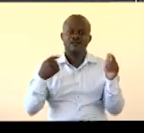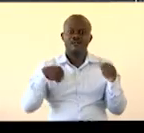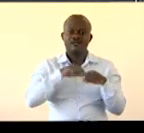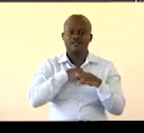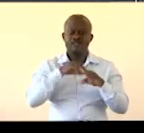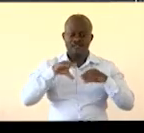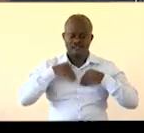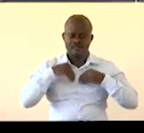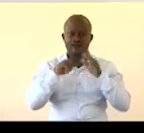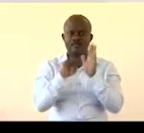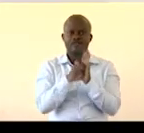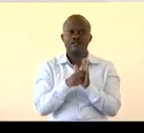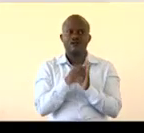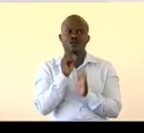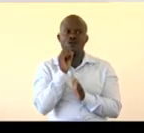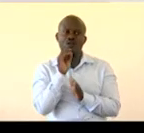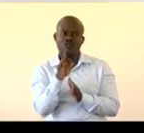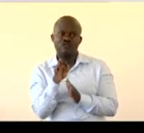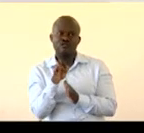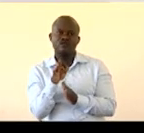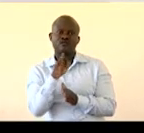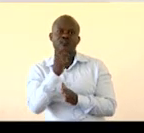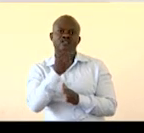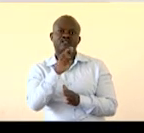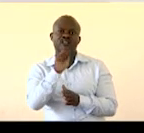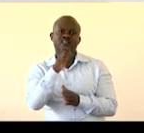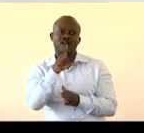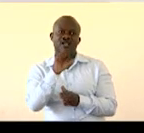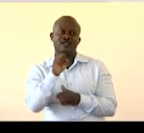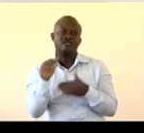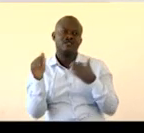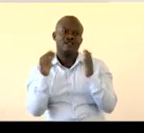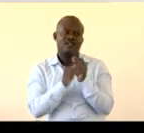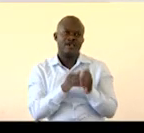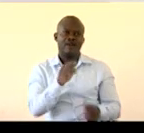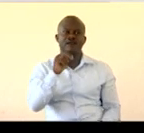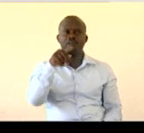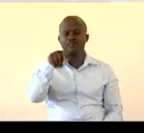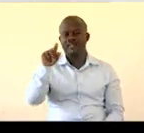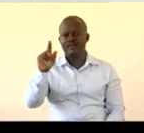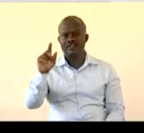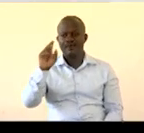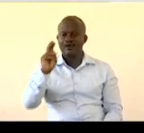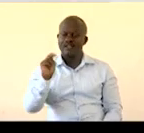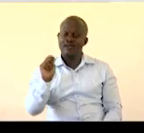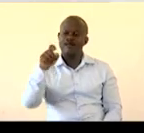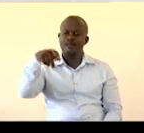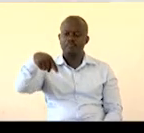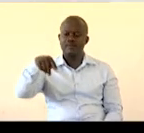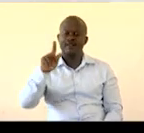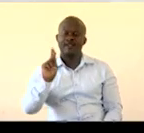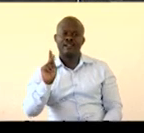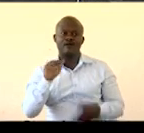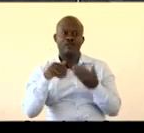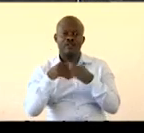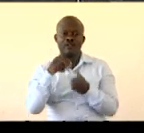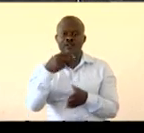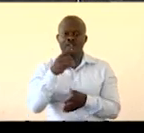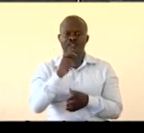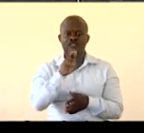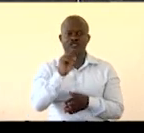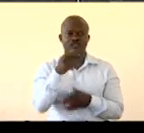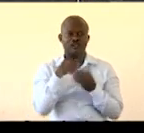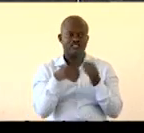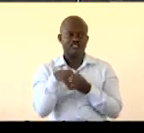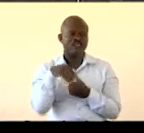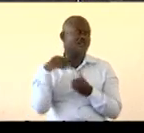an example of fertilizer NPK, where we have nitrogen,